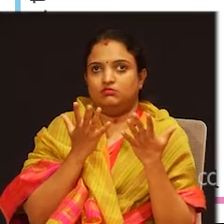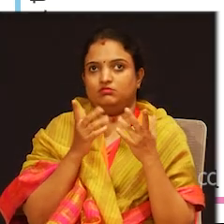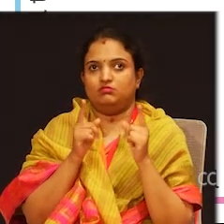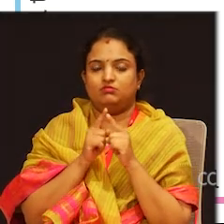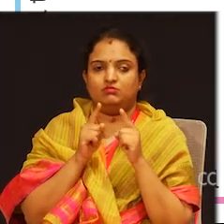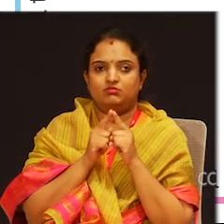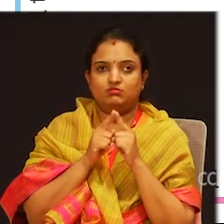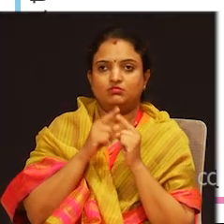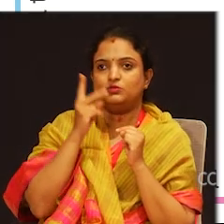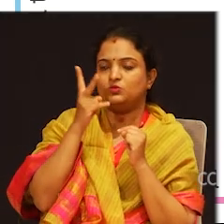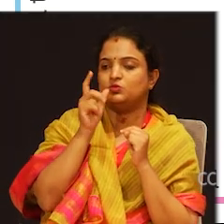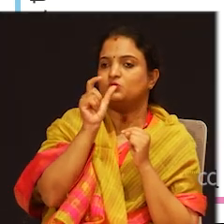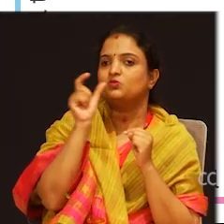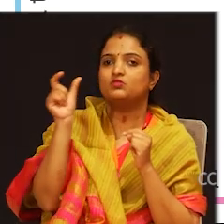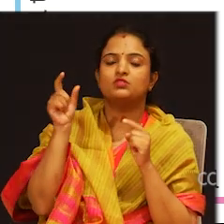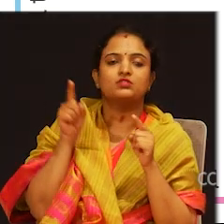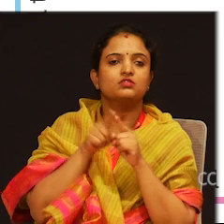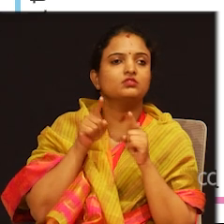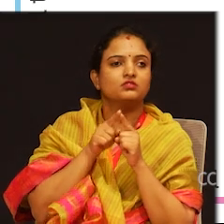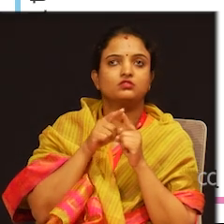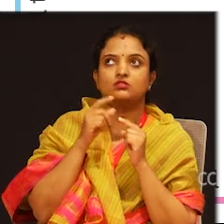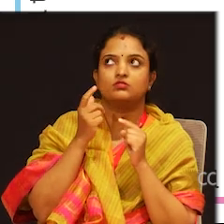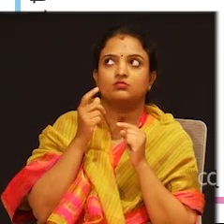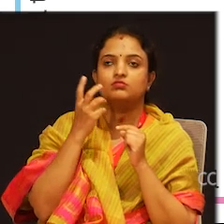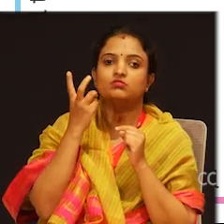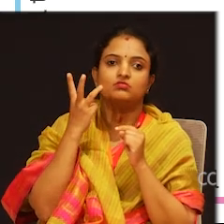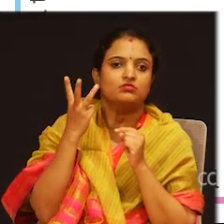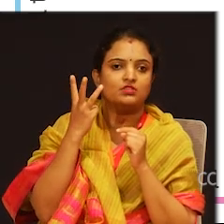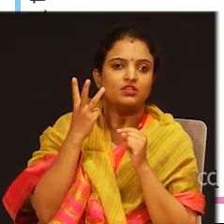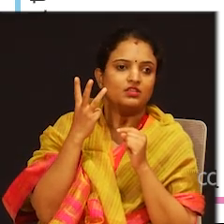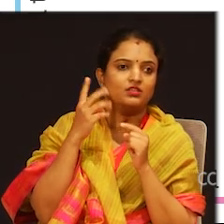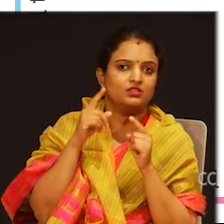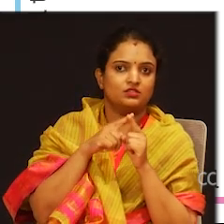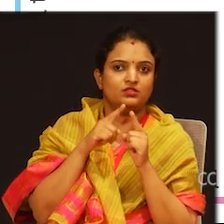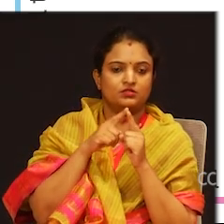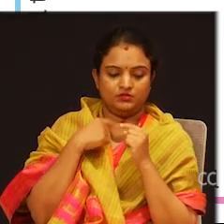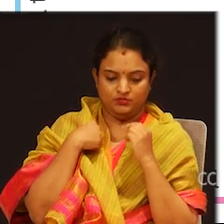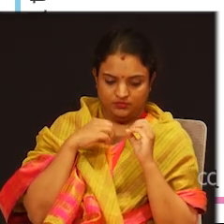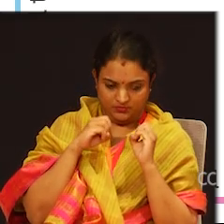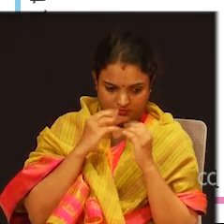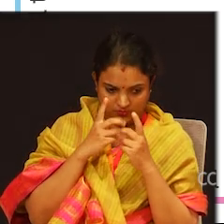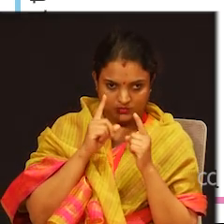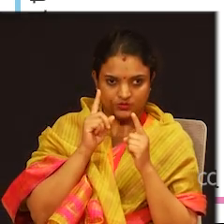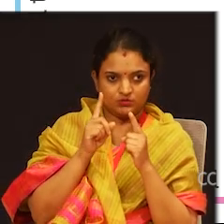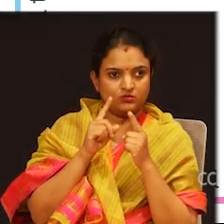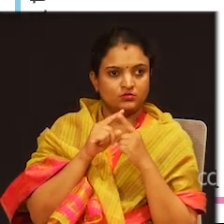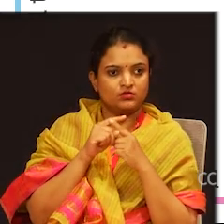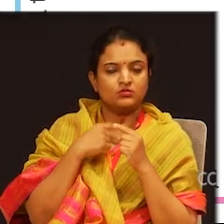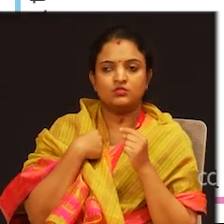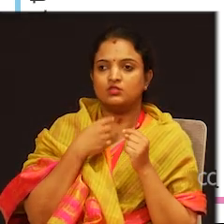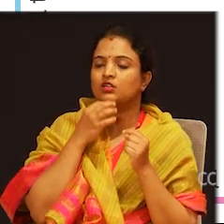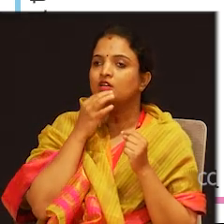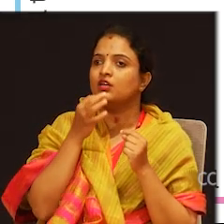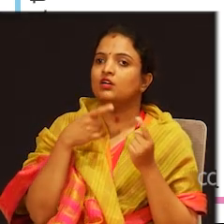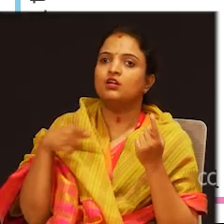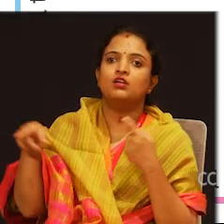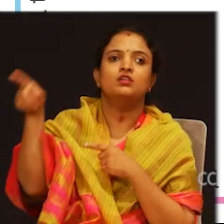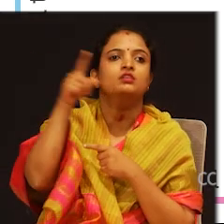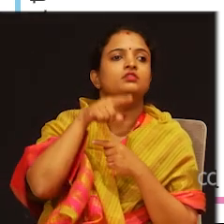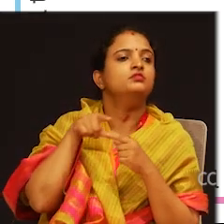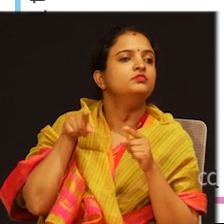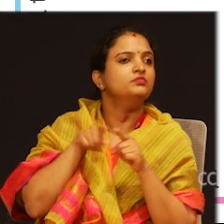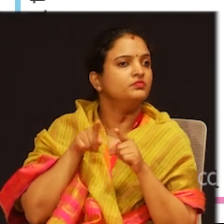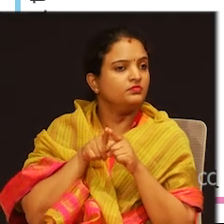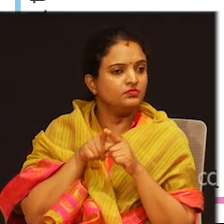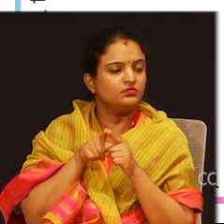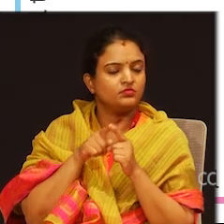I'm using two words, and probably actually three. When I repeat one, I'm asking everybody here in this